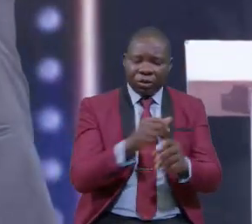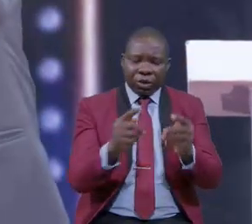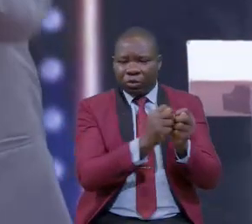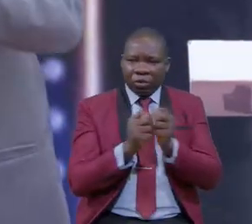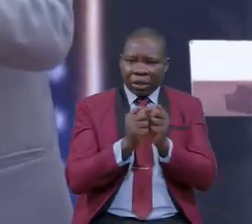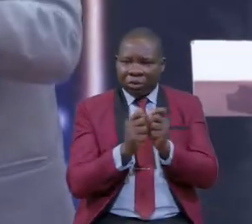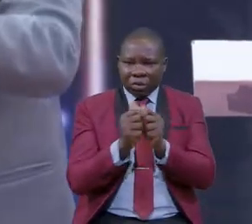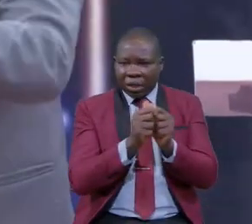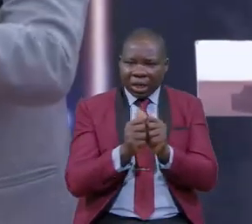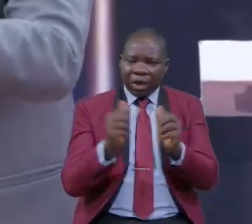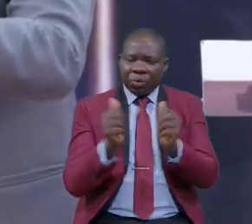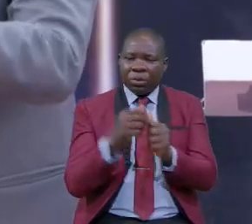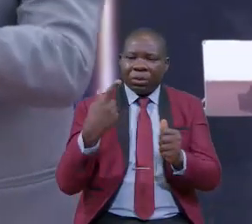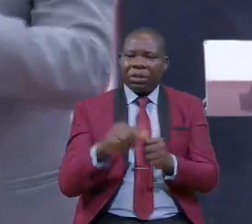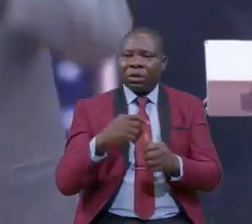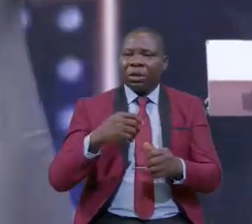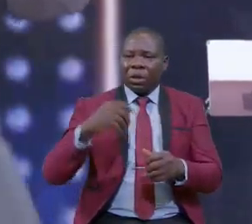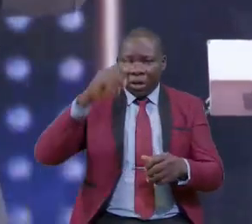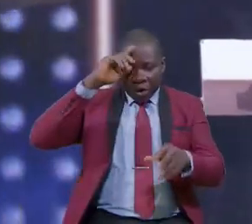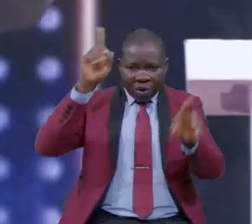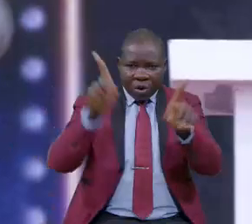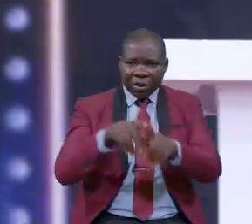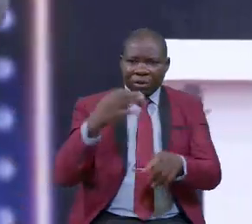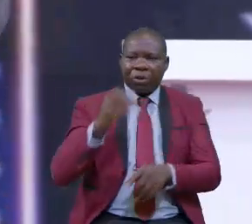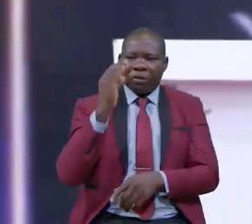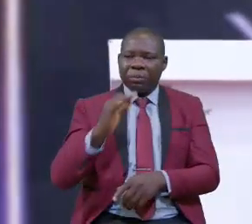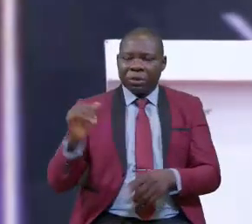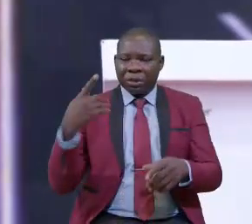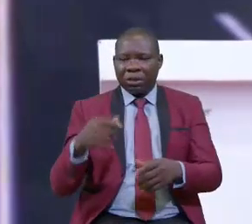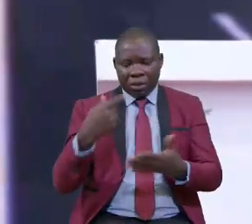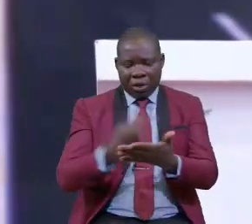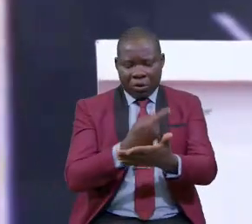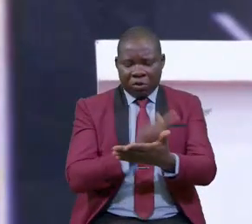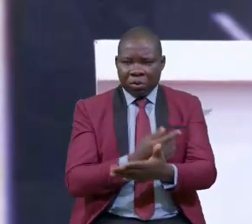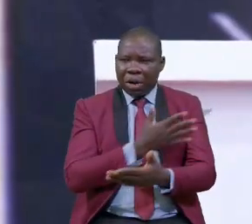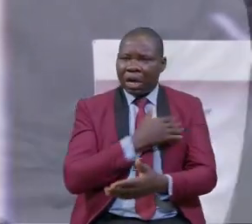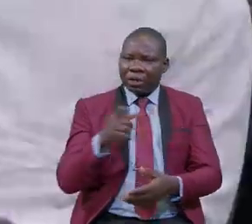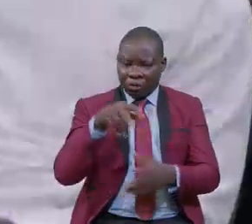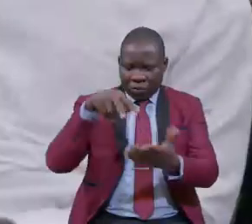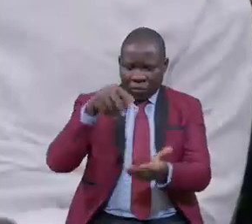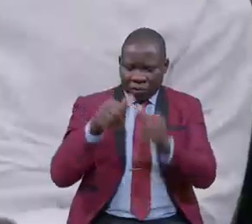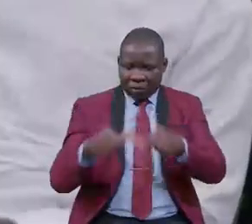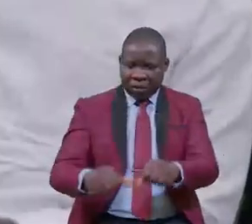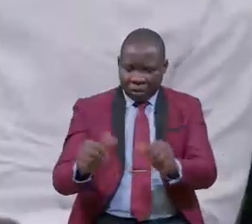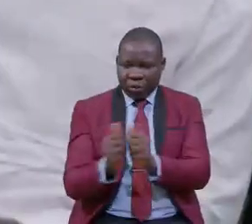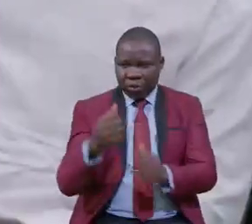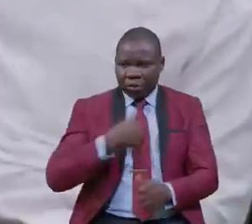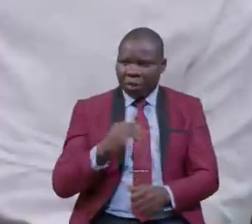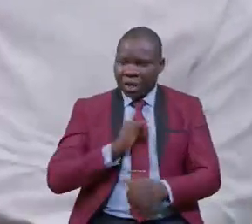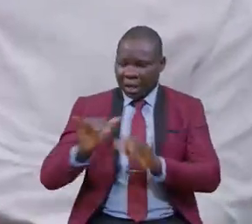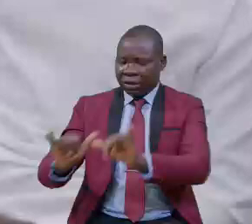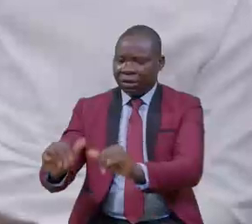me, and I say, go here, go there, go there, go there, and by the grace of God, you go.